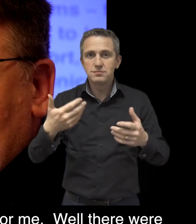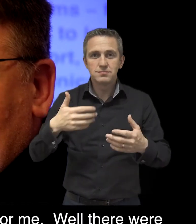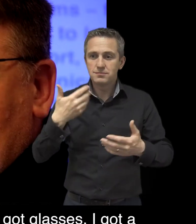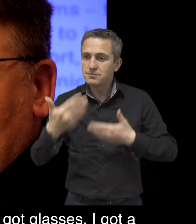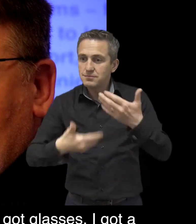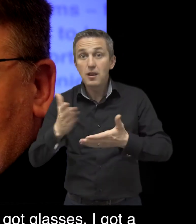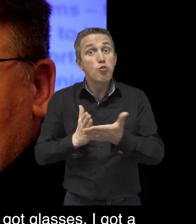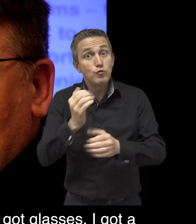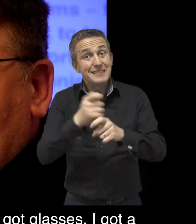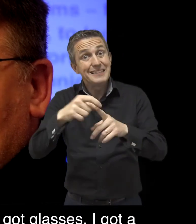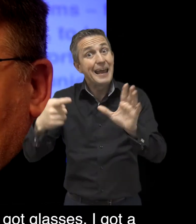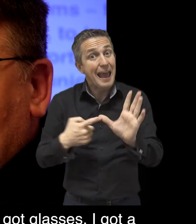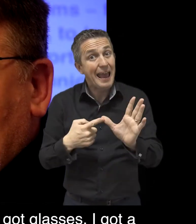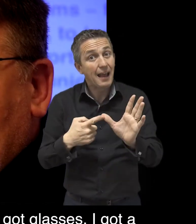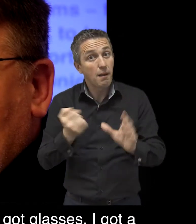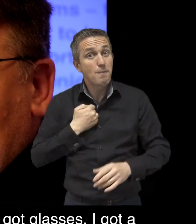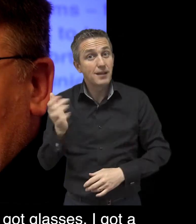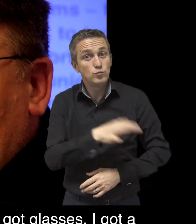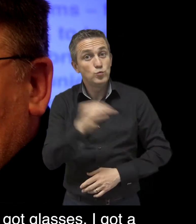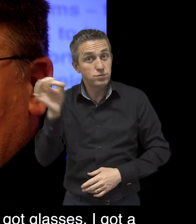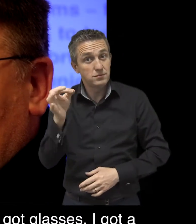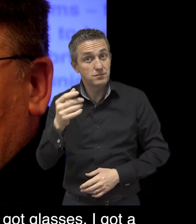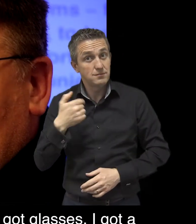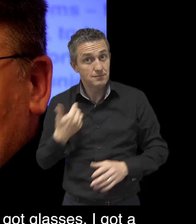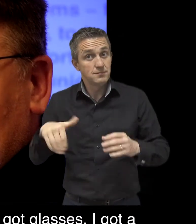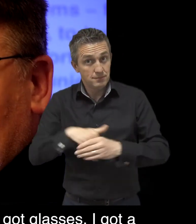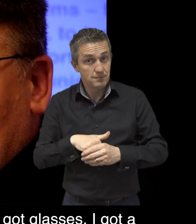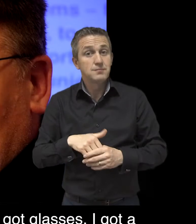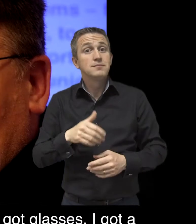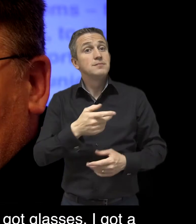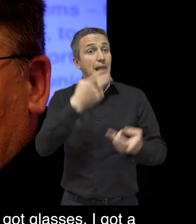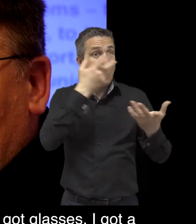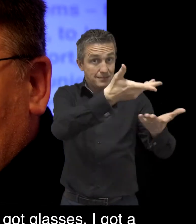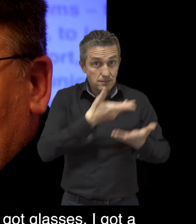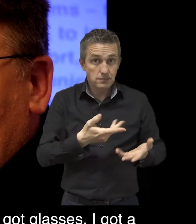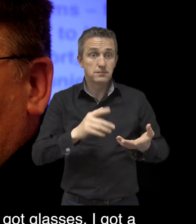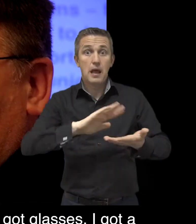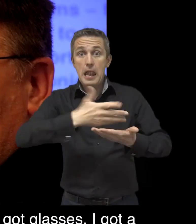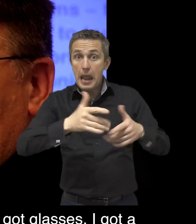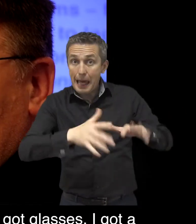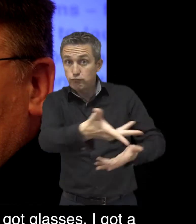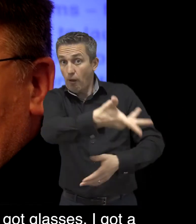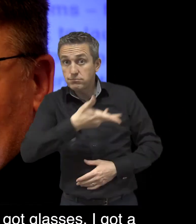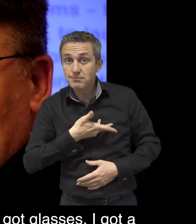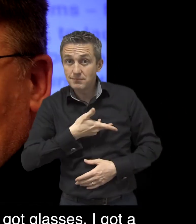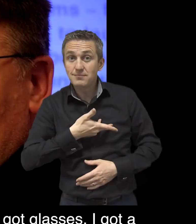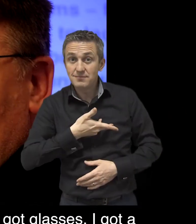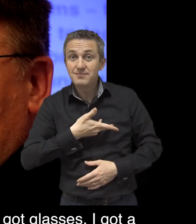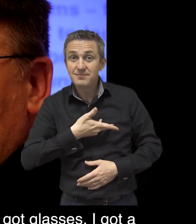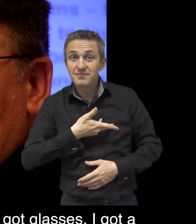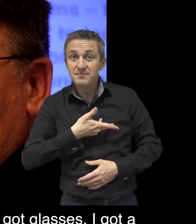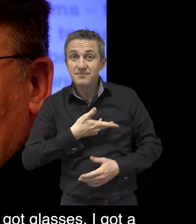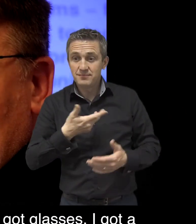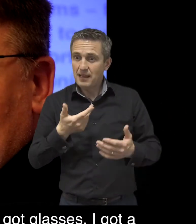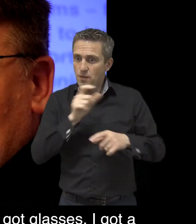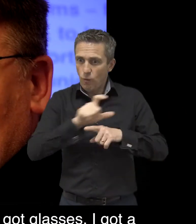through the GDA My Choices project, and I got glasses, I got a laptop, and I'm getting